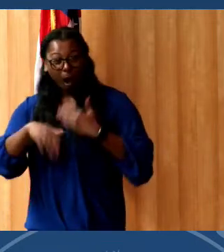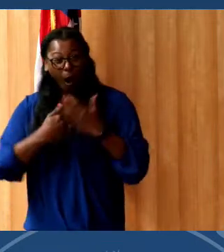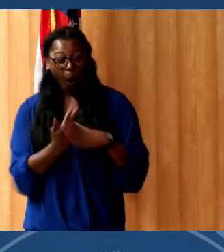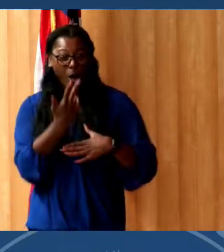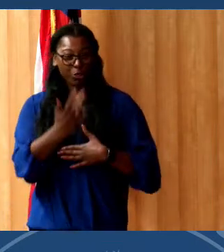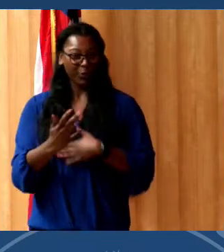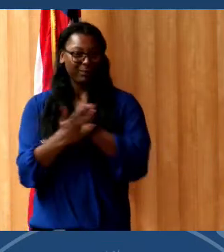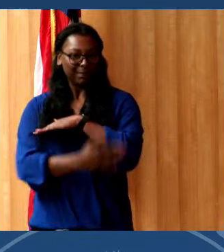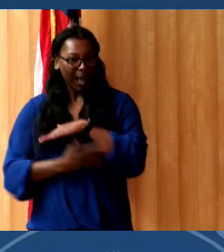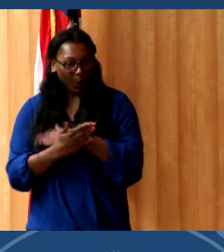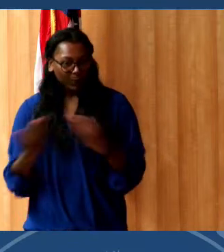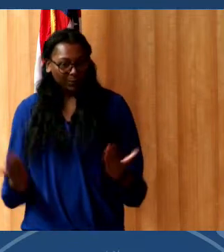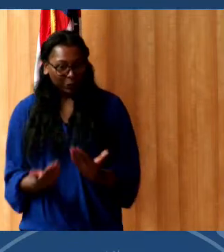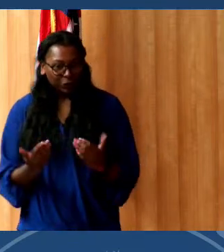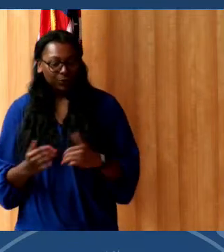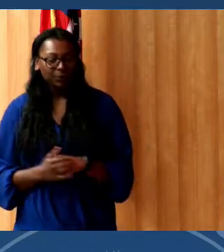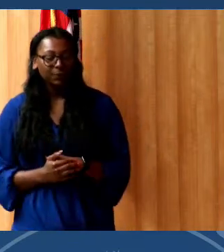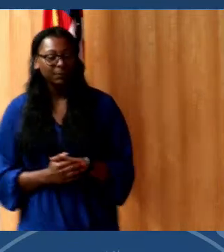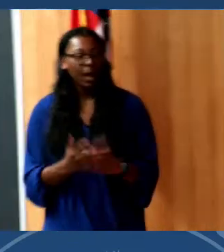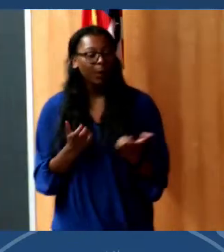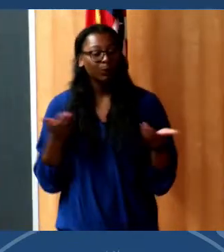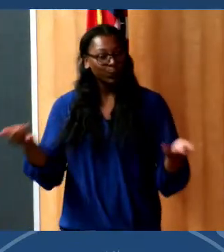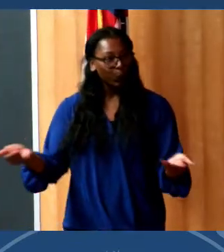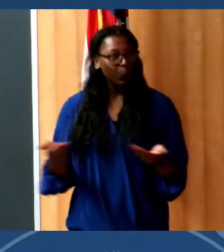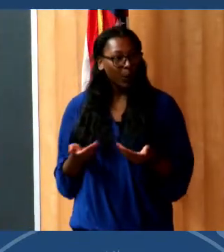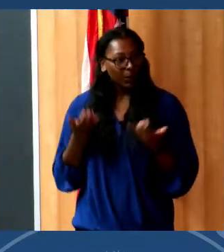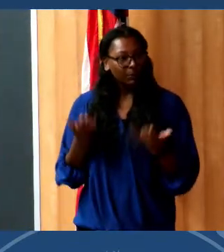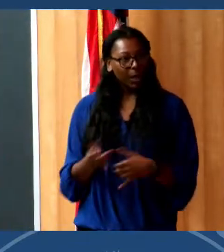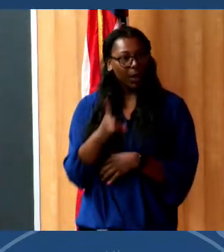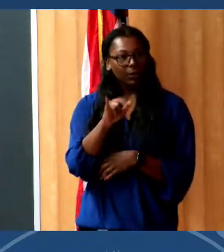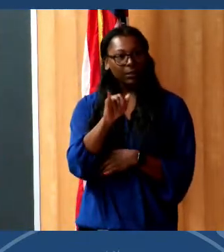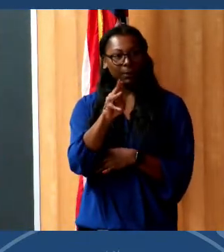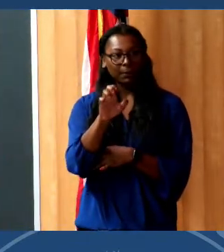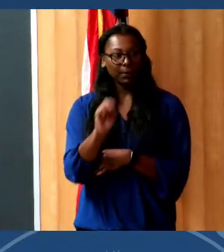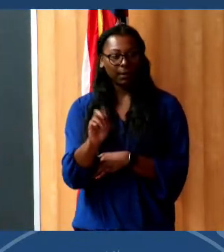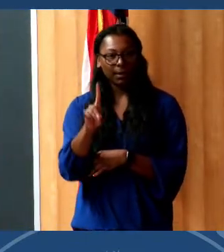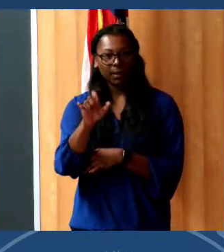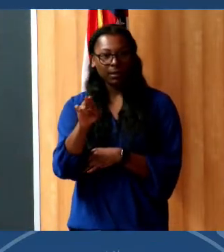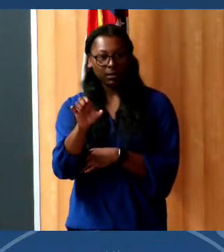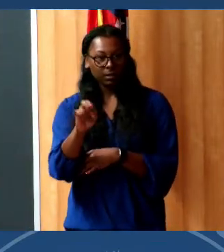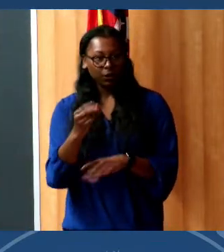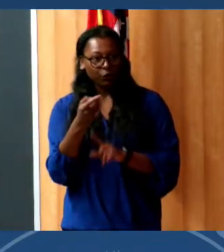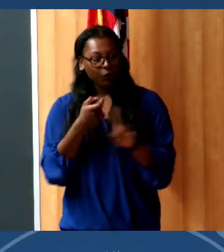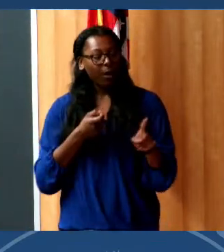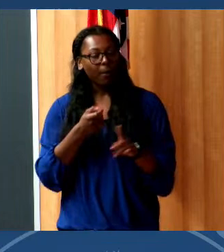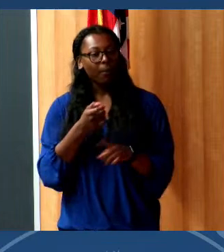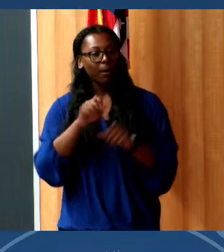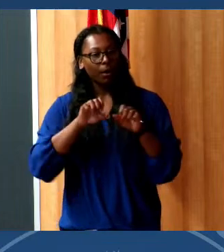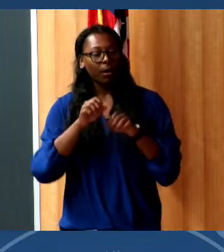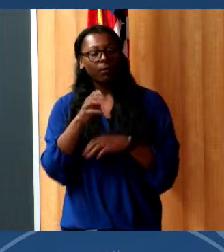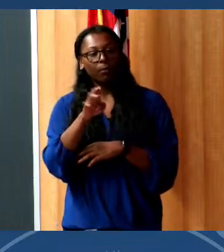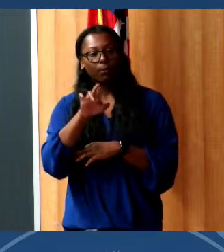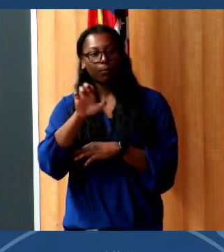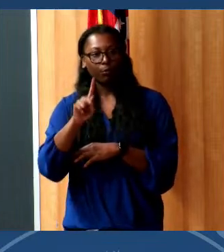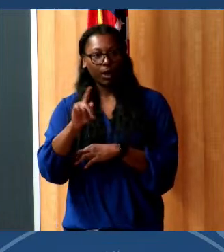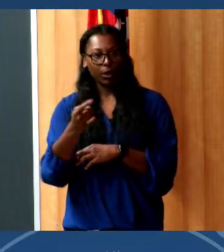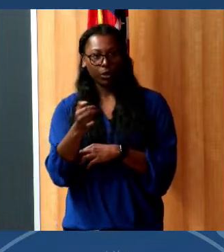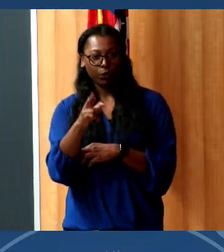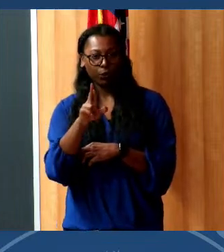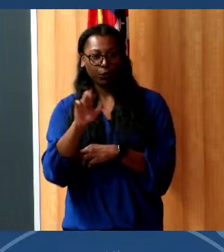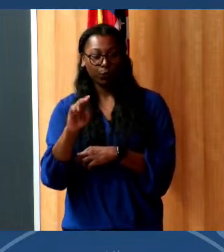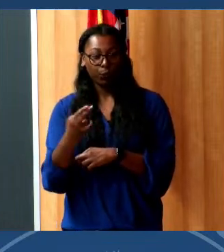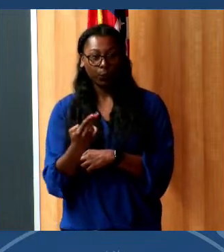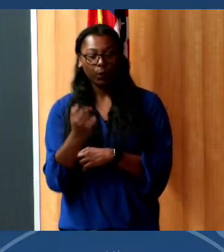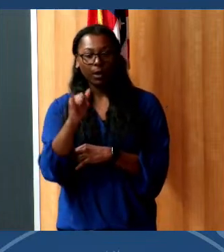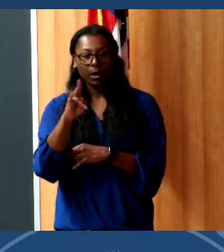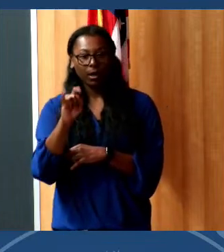counties. I would like to welcome Dimian Denson from Breakthrough Inertia and Millie Charnick from the Boys and Girls Club